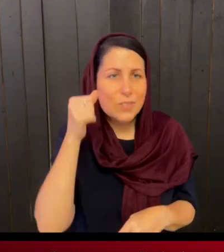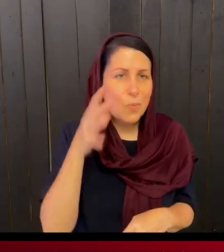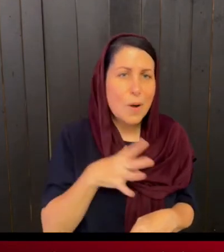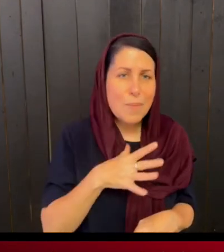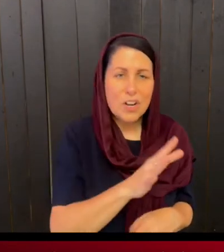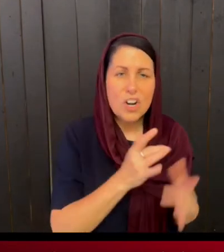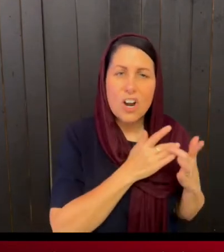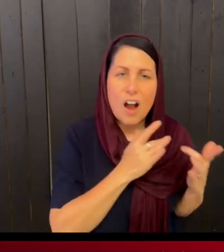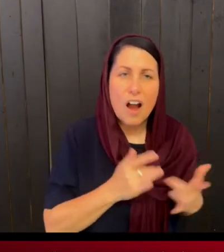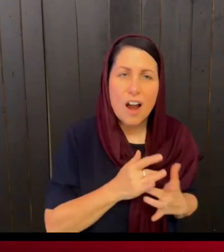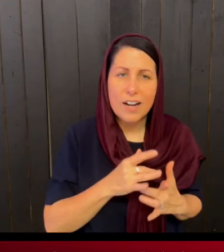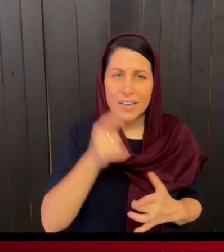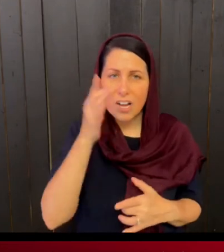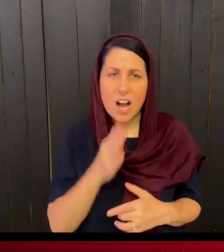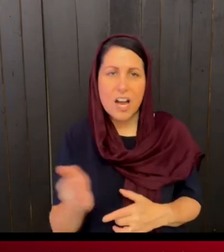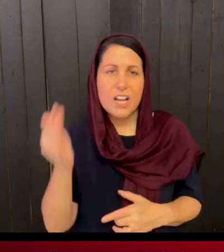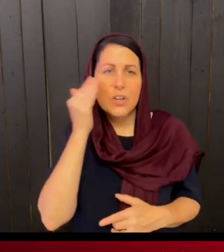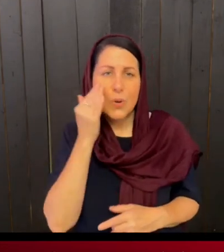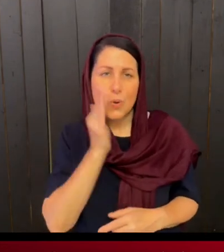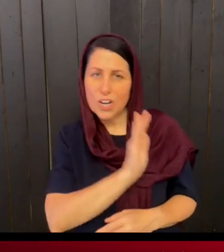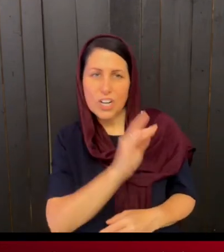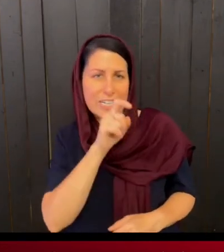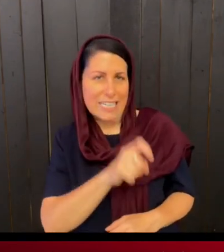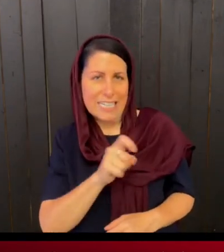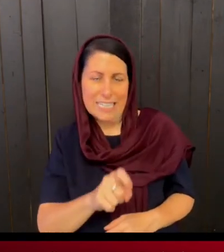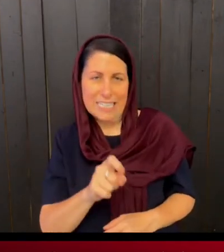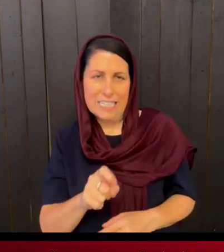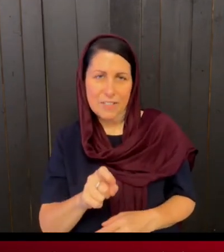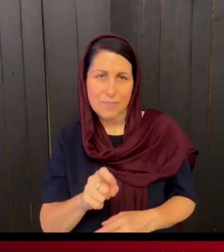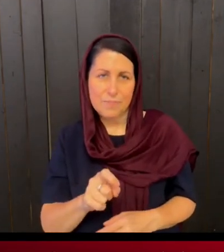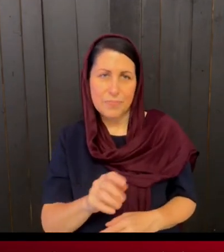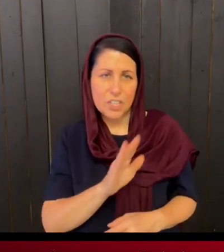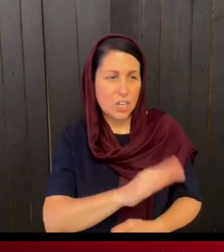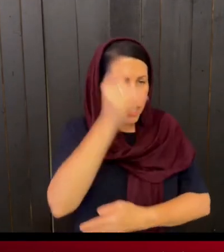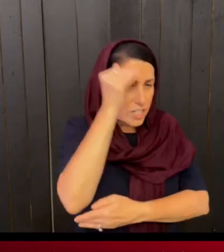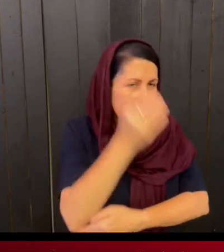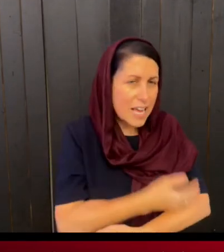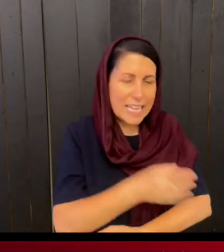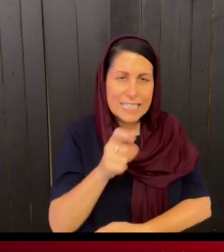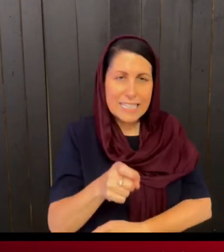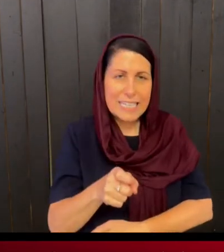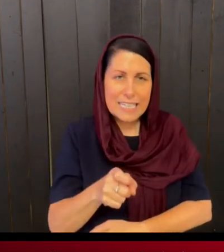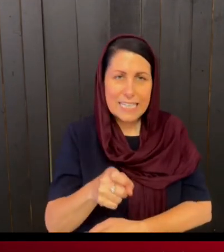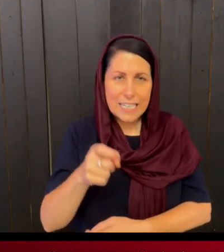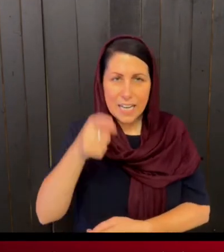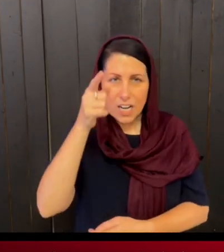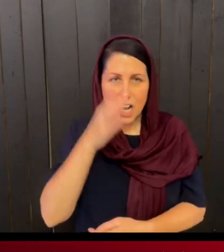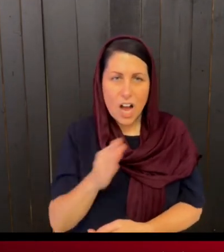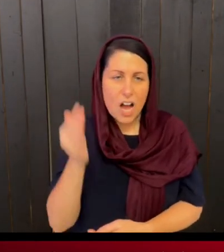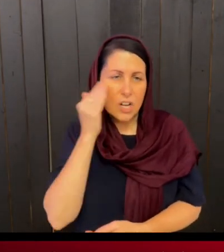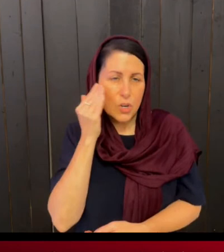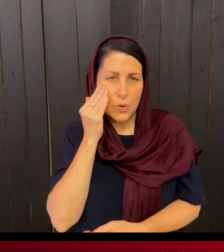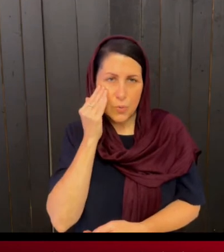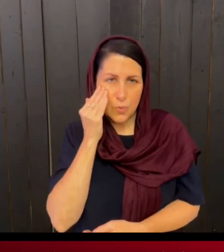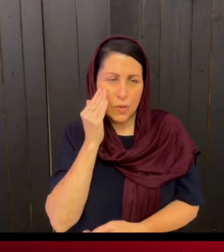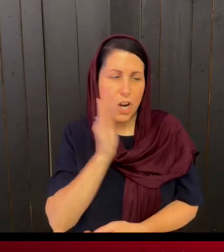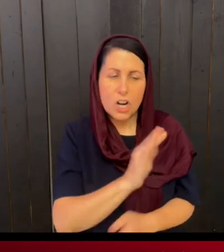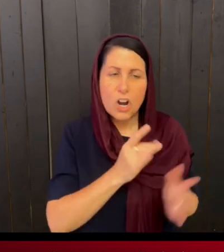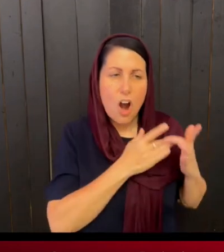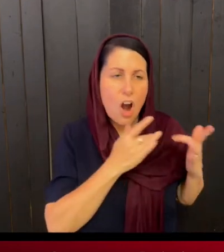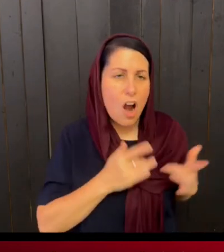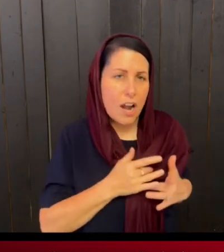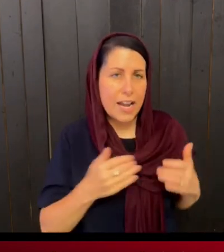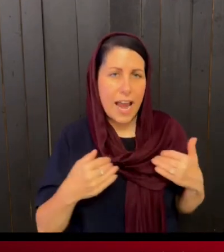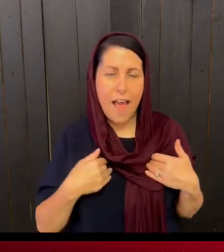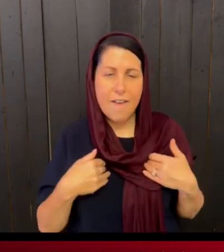her need, God already knew her need and her son's need, and he knew her heart, that she had faith and that she